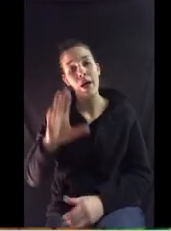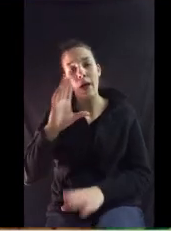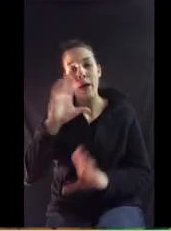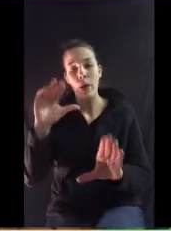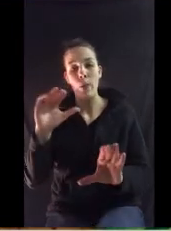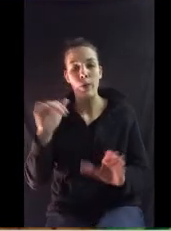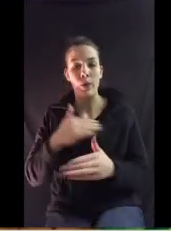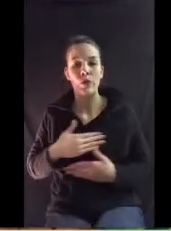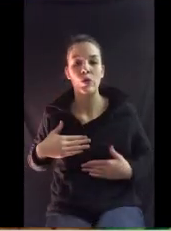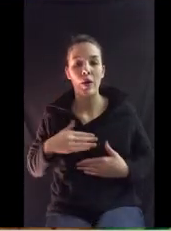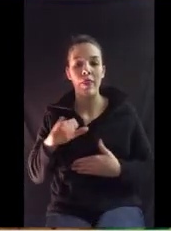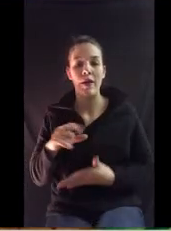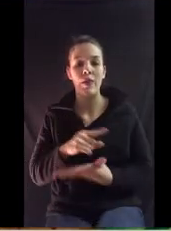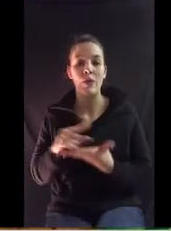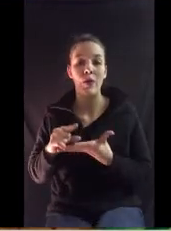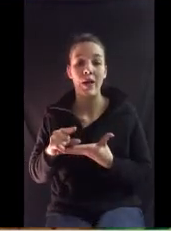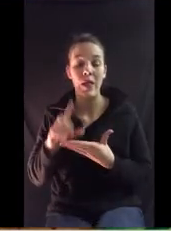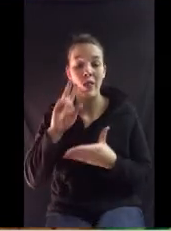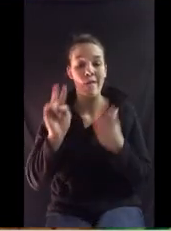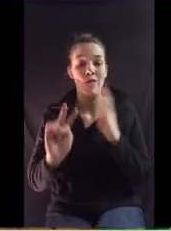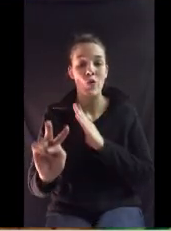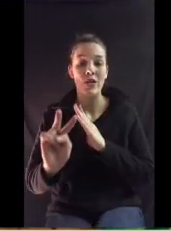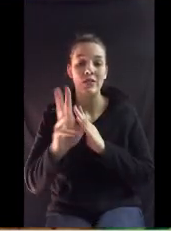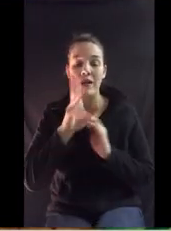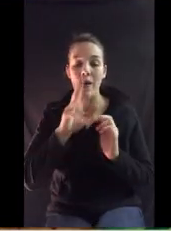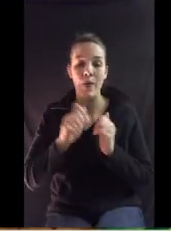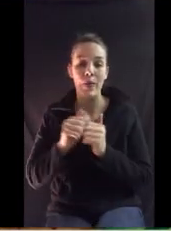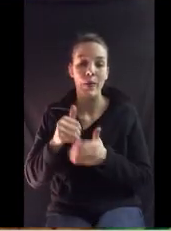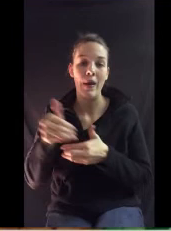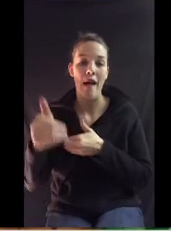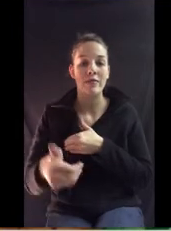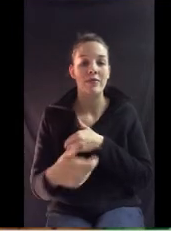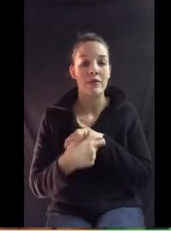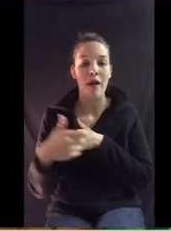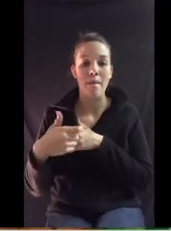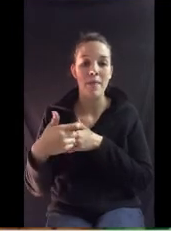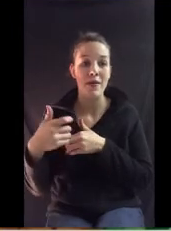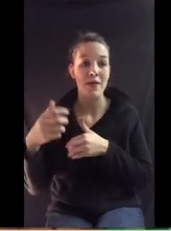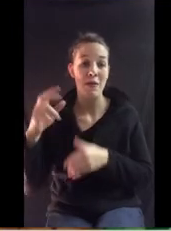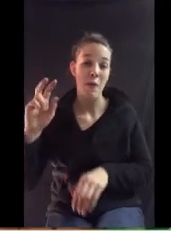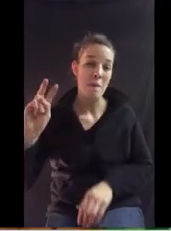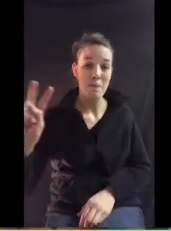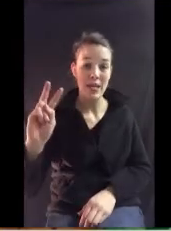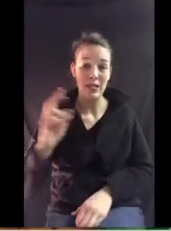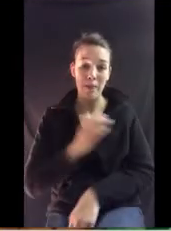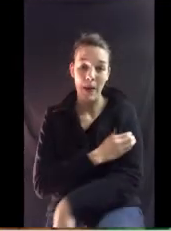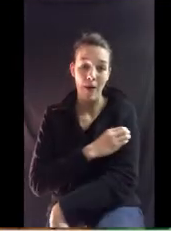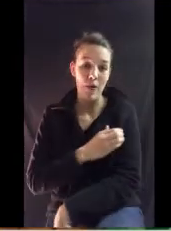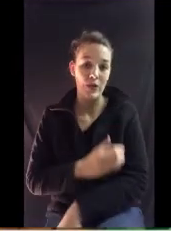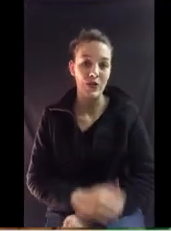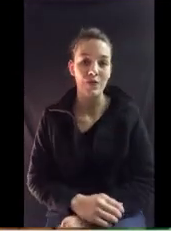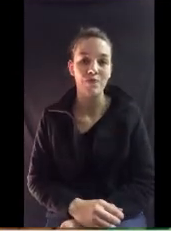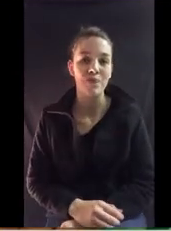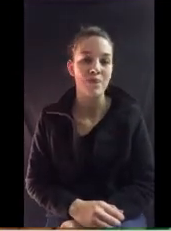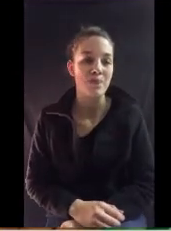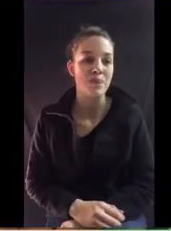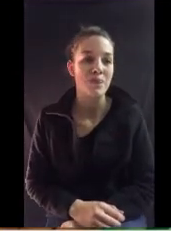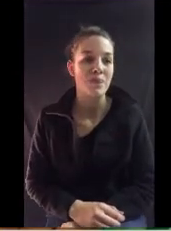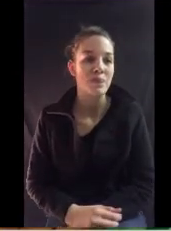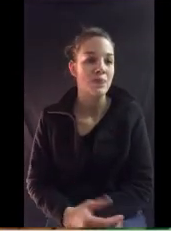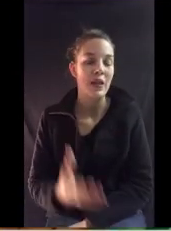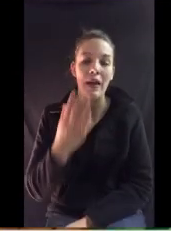So I hope you all enjoy that this week, and I look forward to talking to you next time. Go Peace Powers.